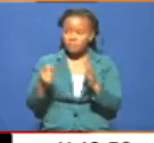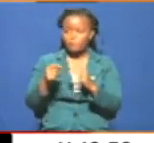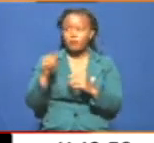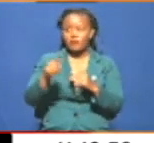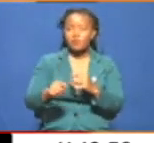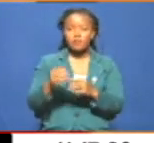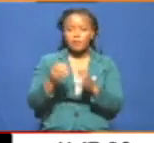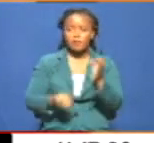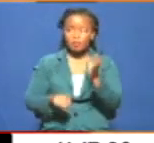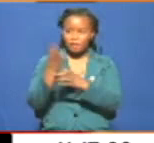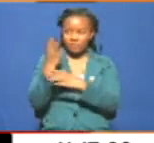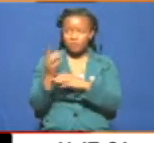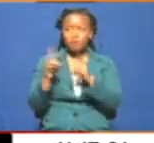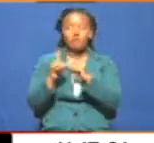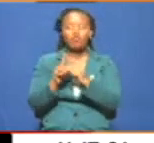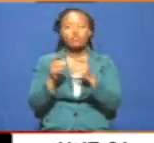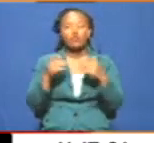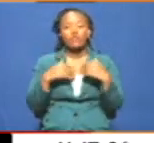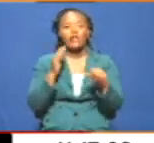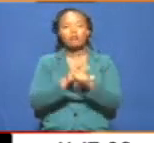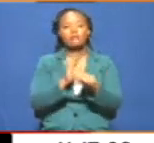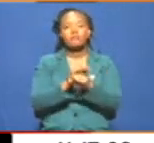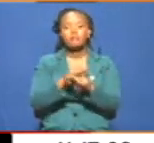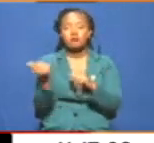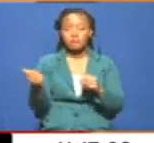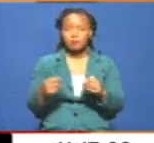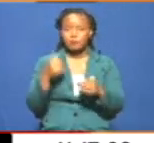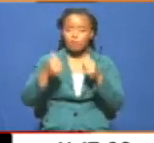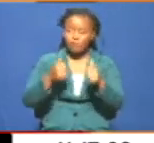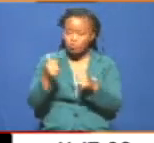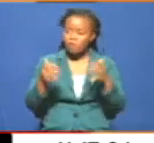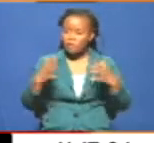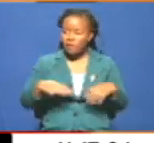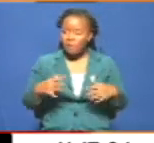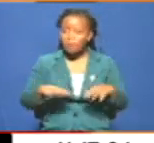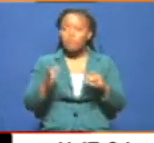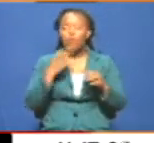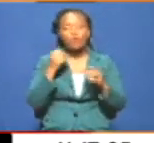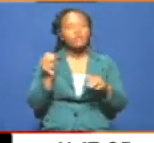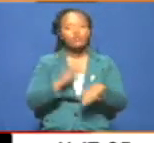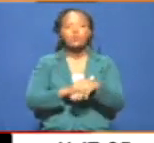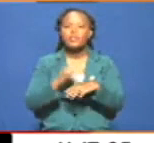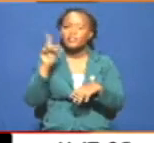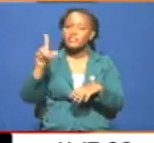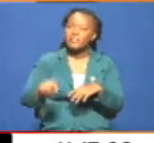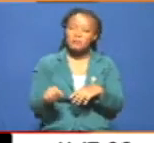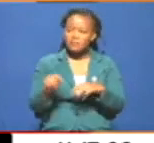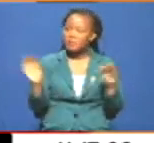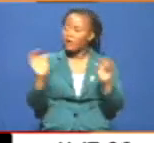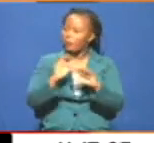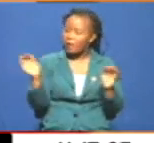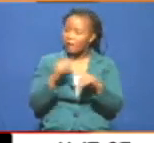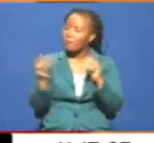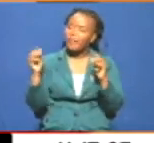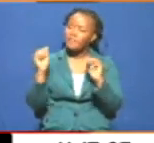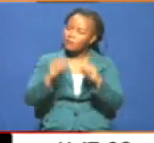also accompanied by a discovery that people want it affordable. They don't want it cheap, they want it